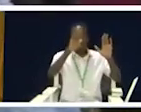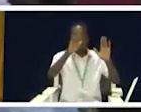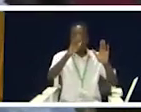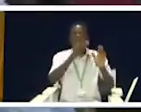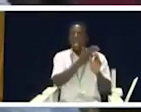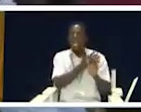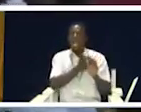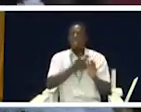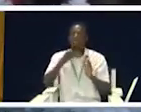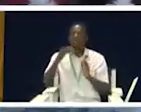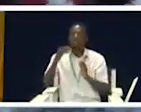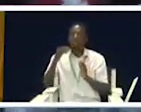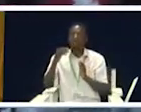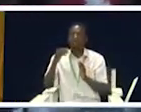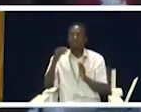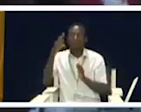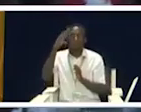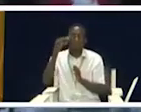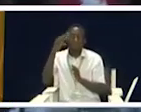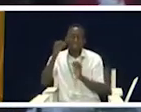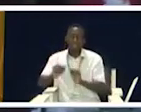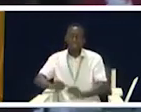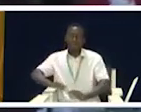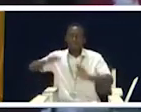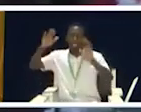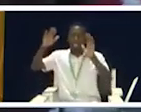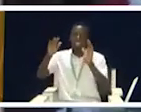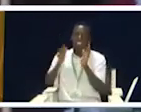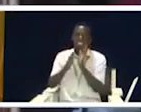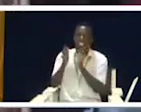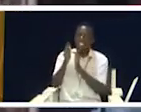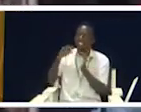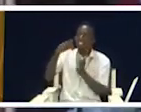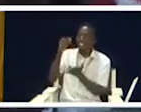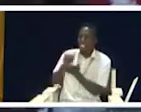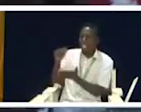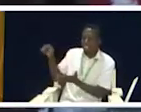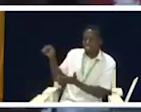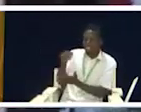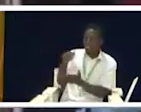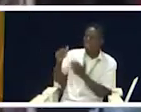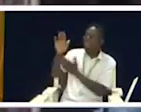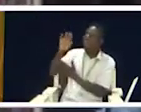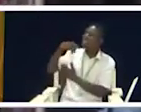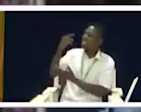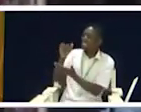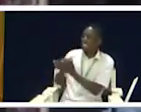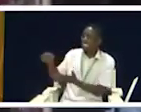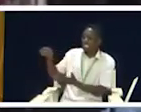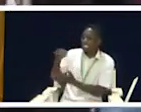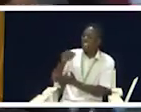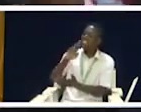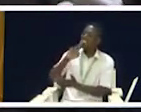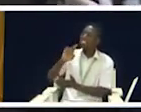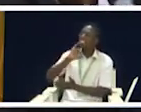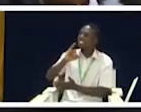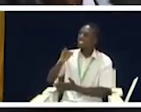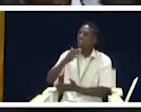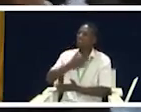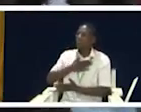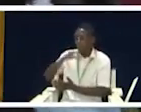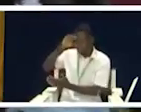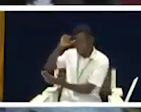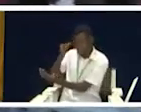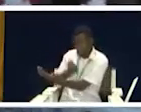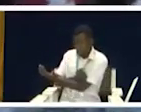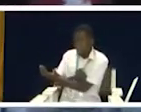to Jesus. And God said, "This is my beloved son, in whom I am well pleased. Hear ye him." Everything has been submitted